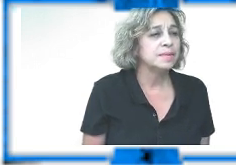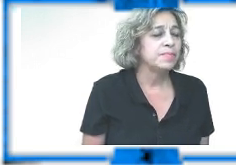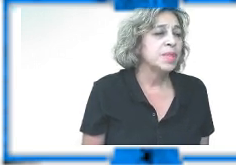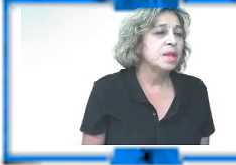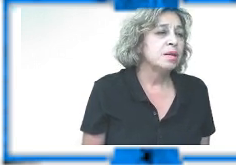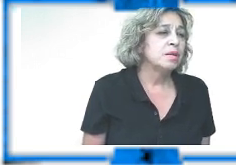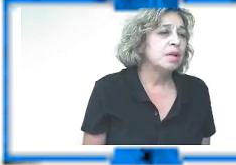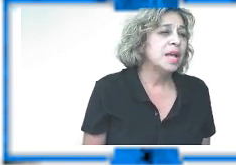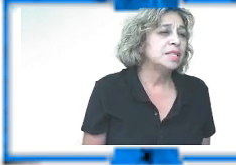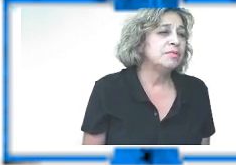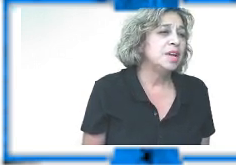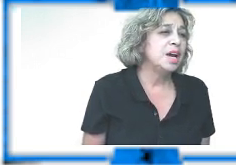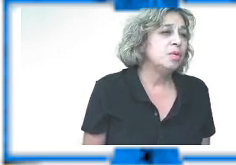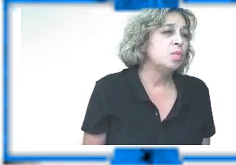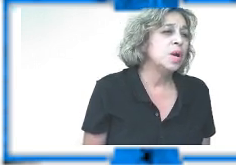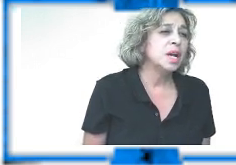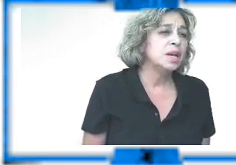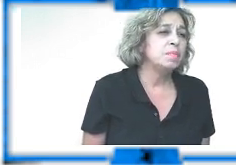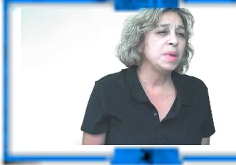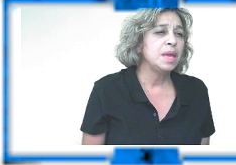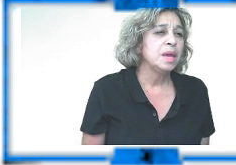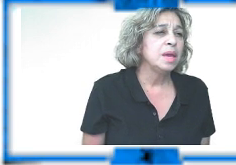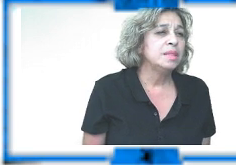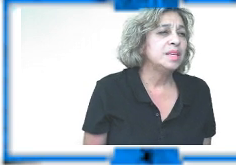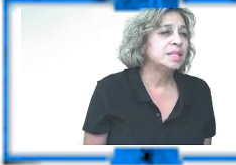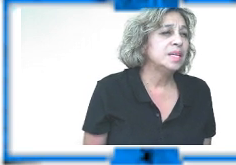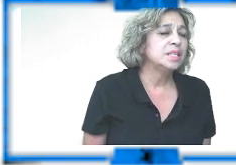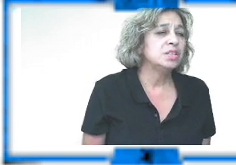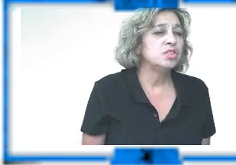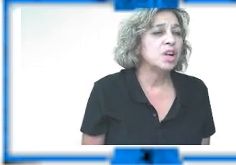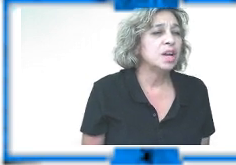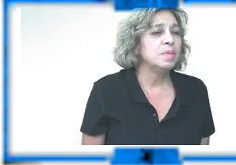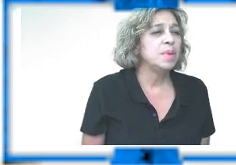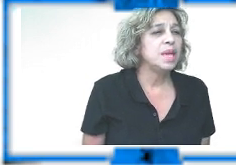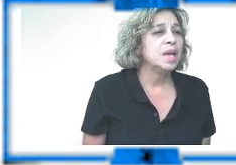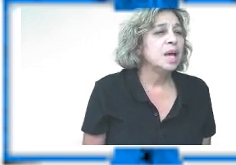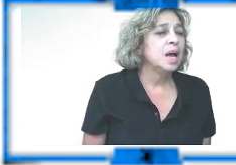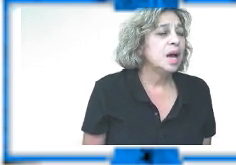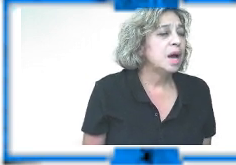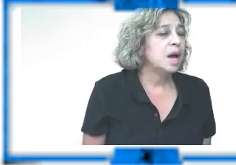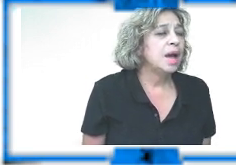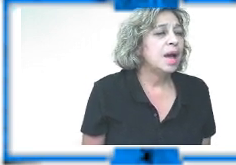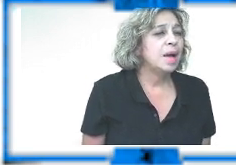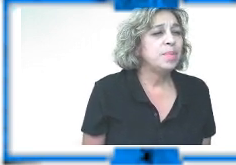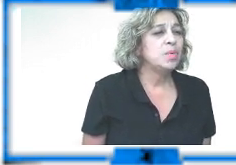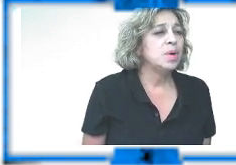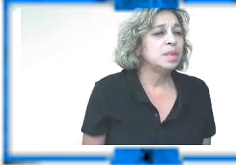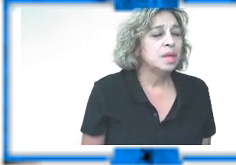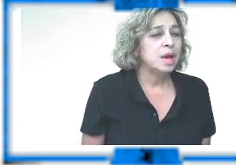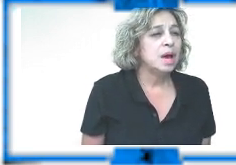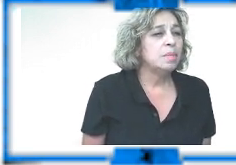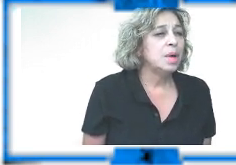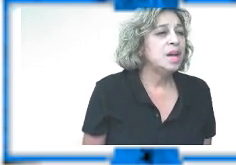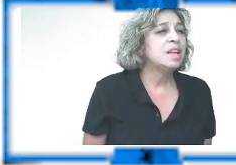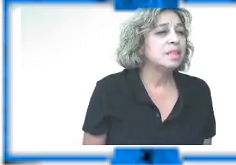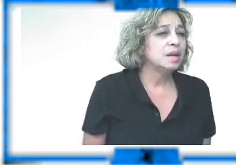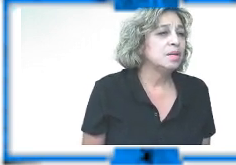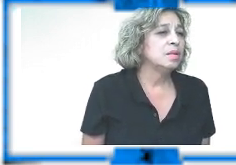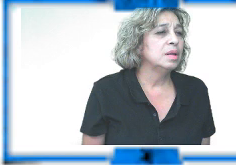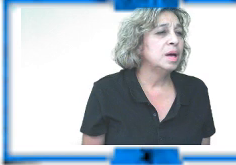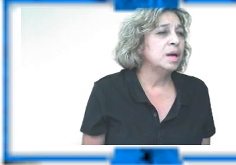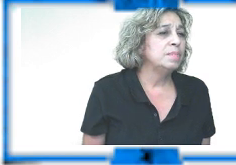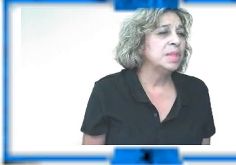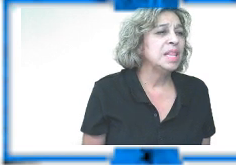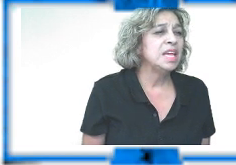ends. As of now, we're not going to be, these citizens are not going to be happy with